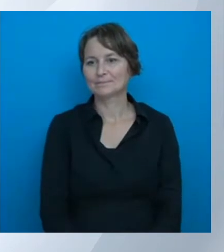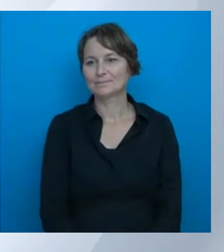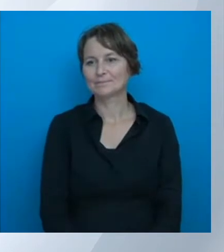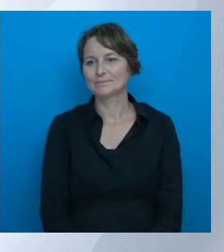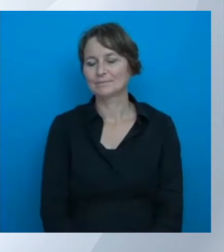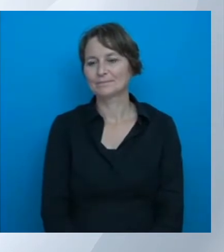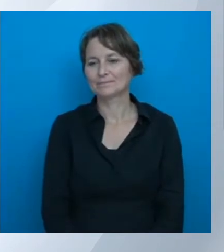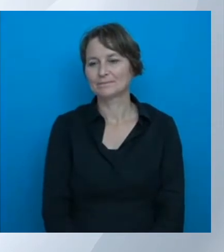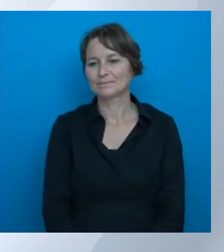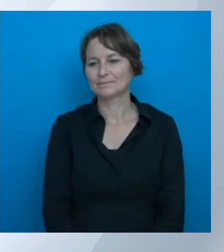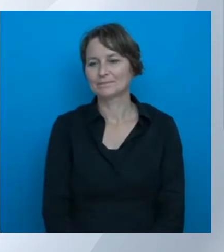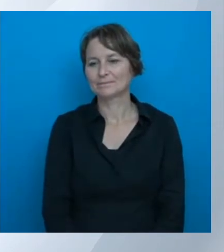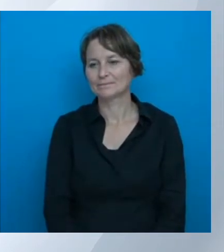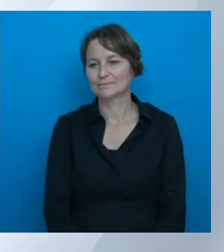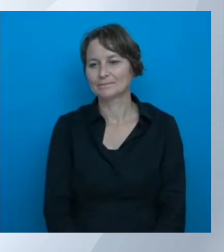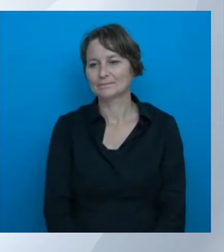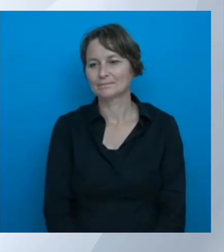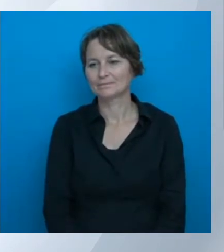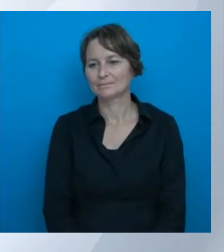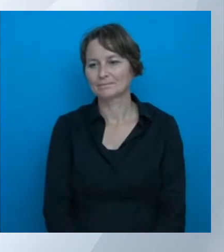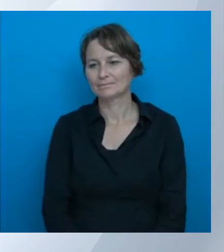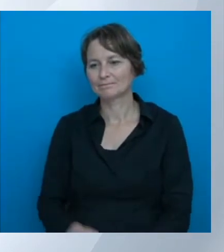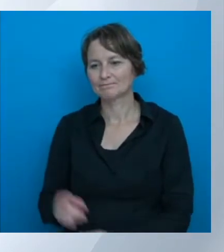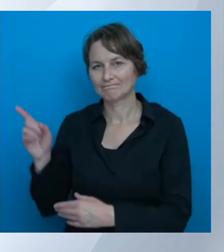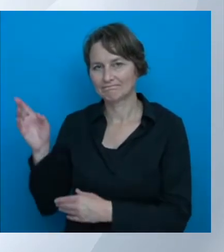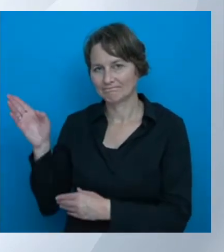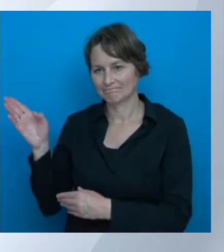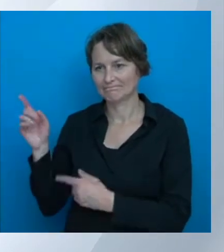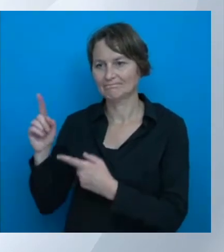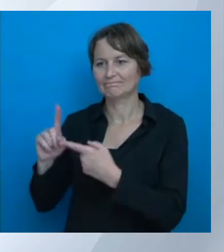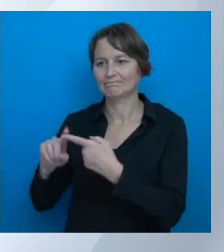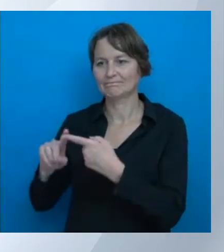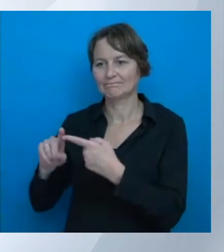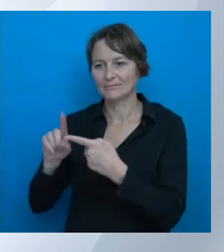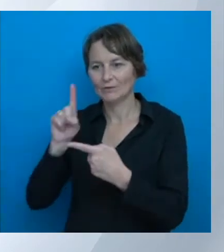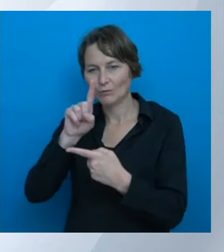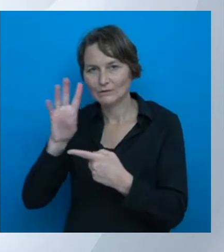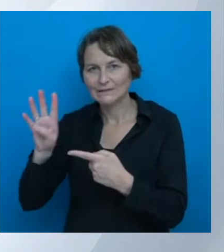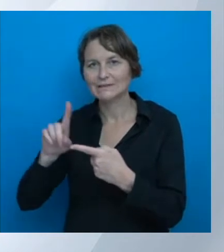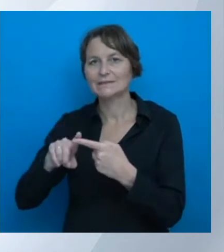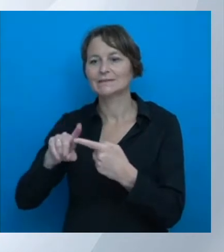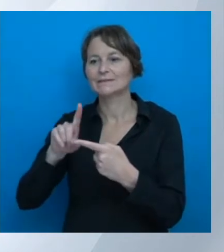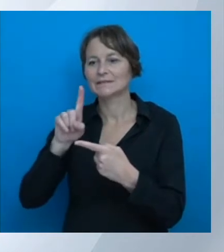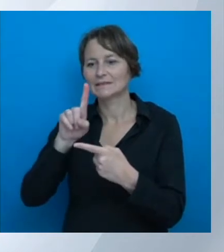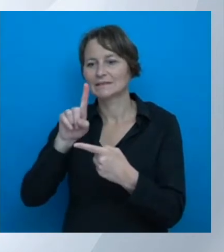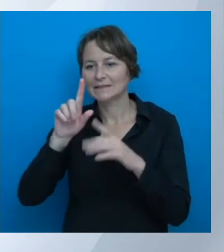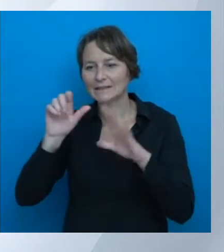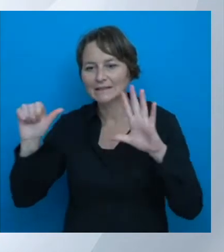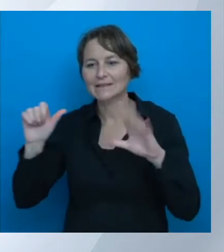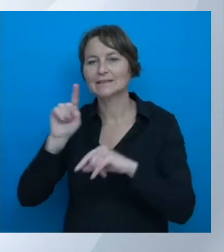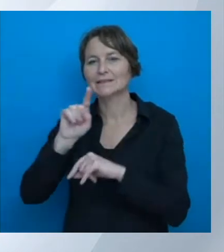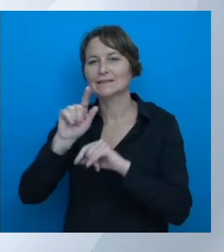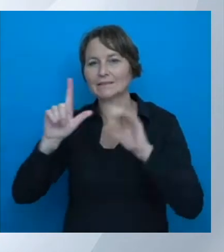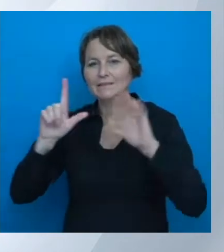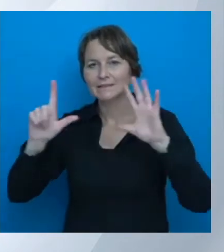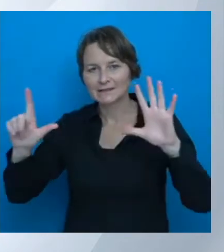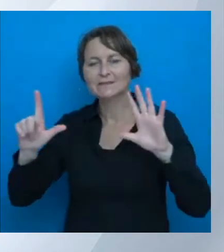So I have order ID 14, then I have 16, 17. So every time